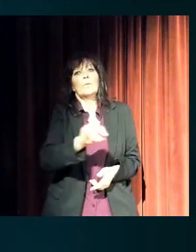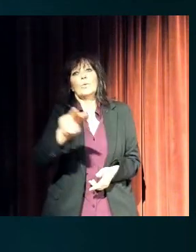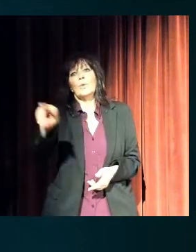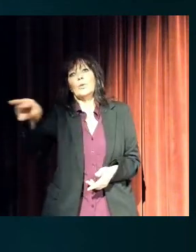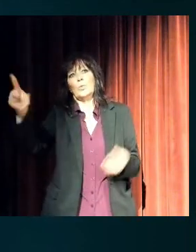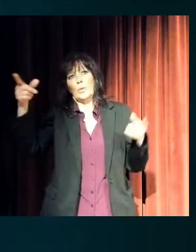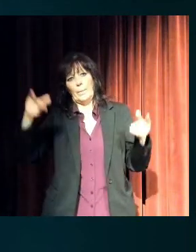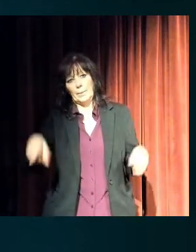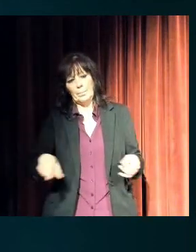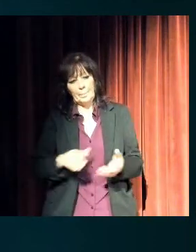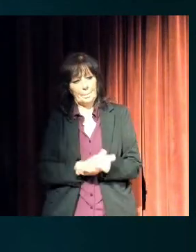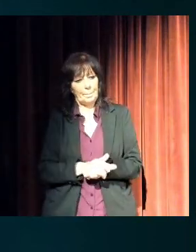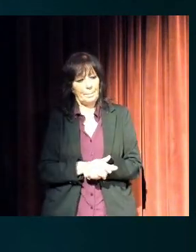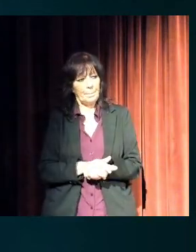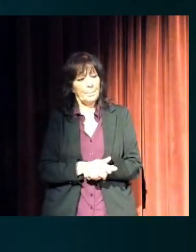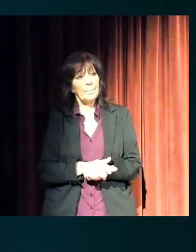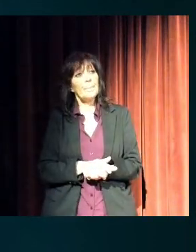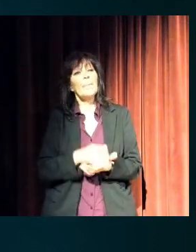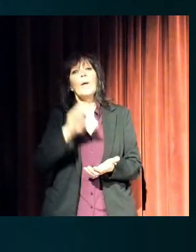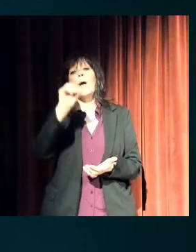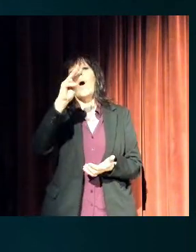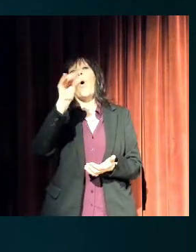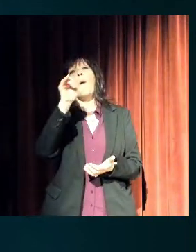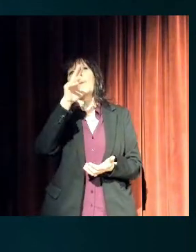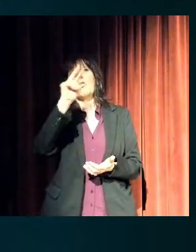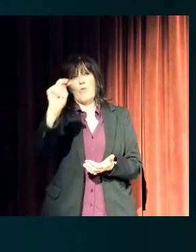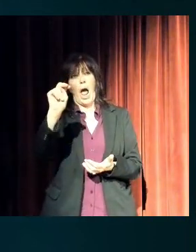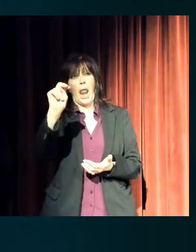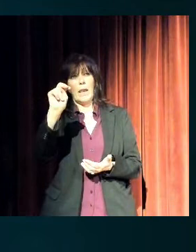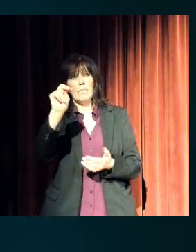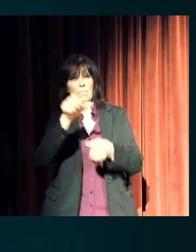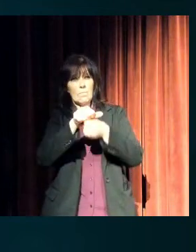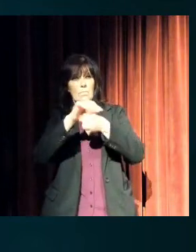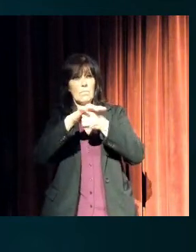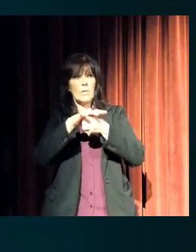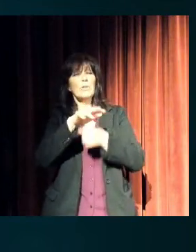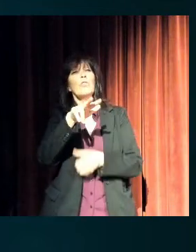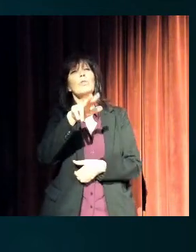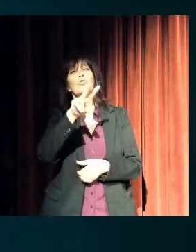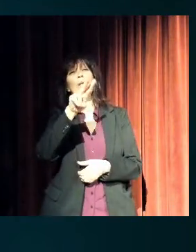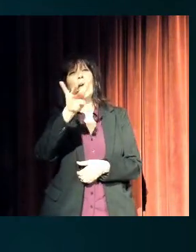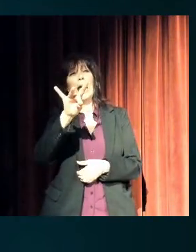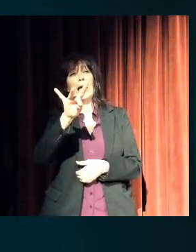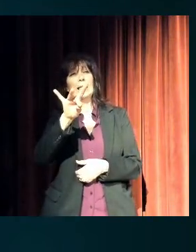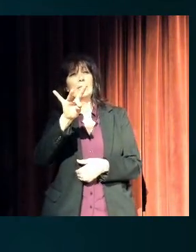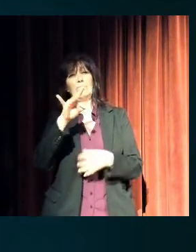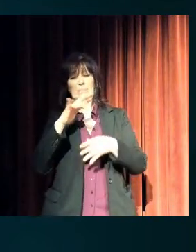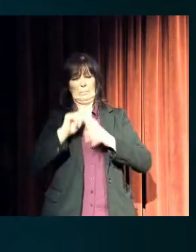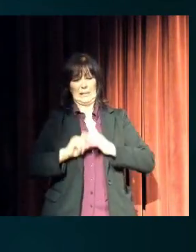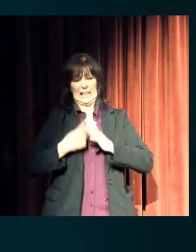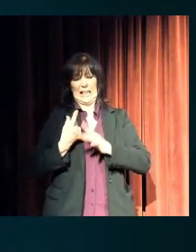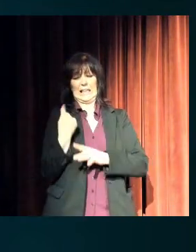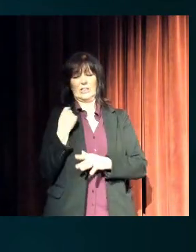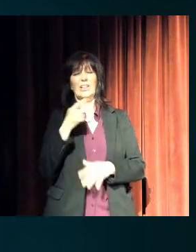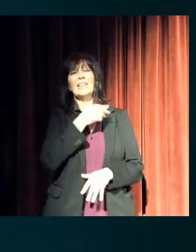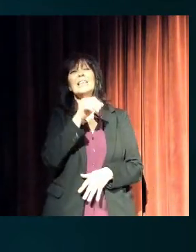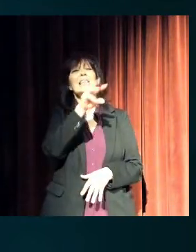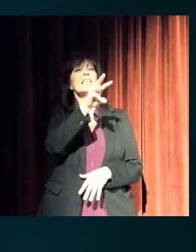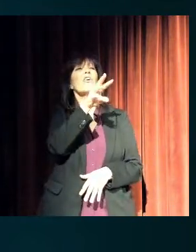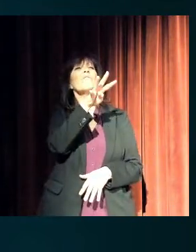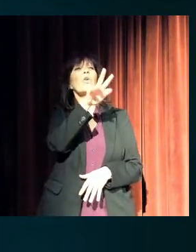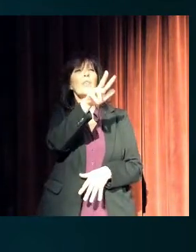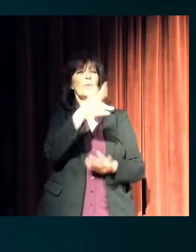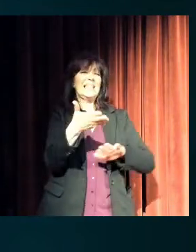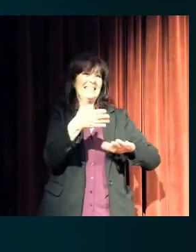came. The Omicron wave took 328 of our friends and neighbors early last year, and